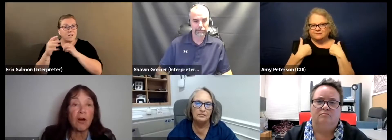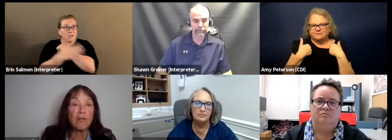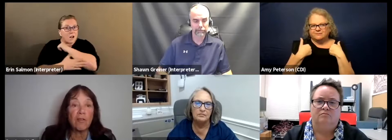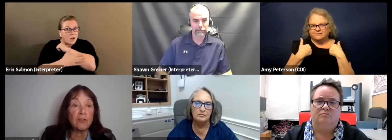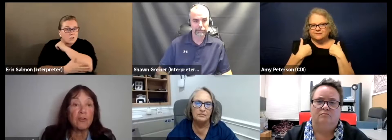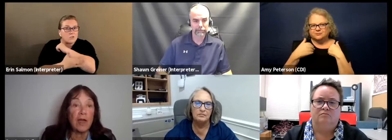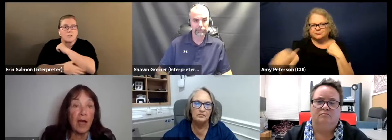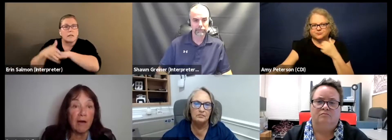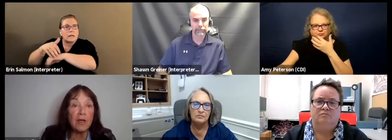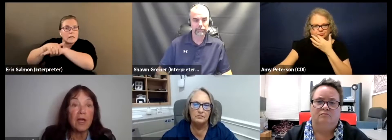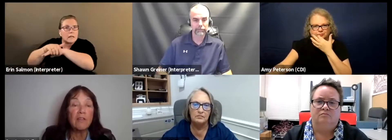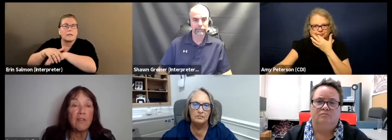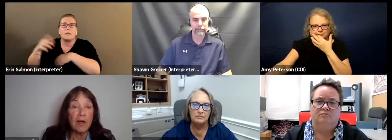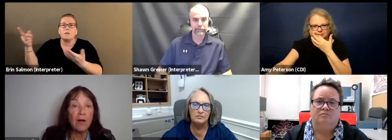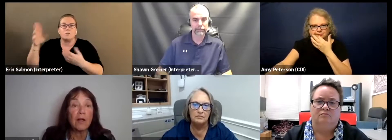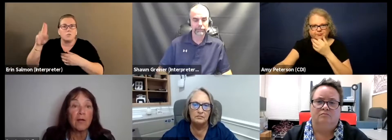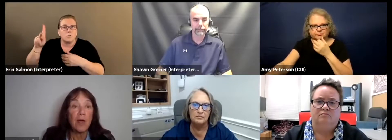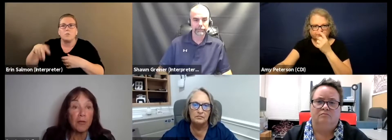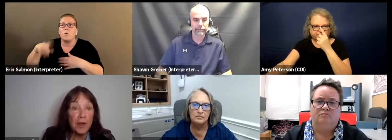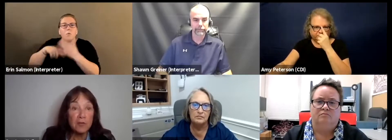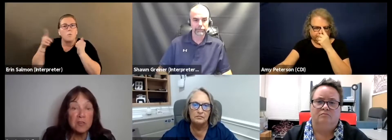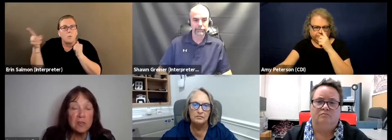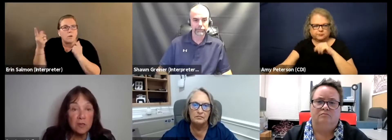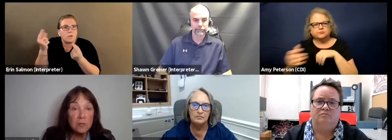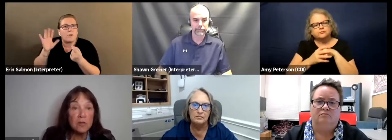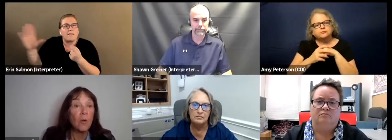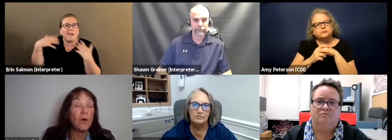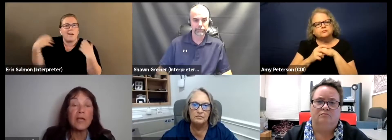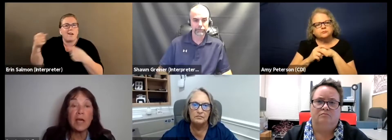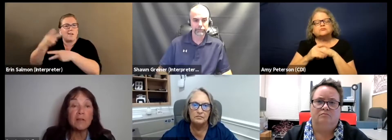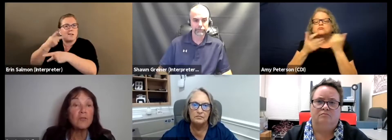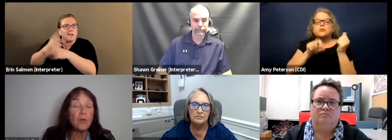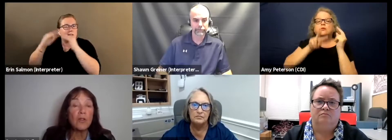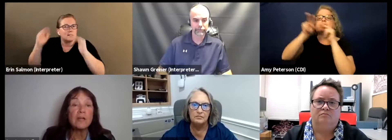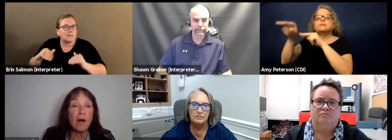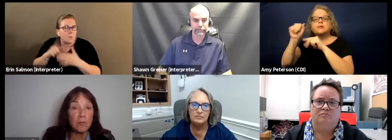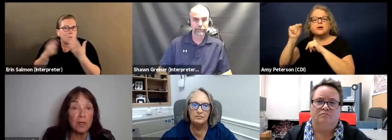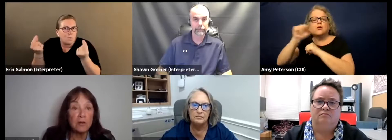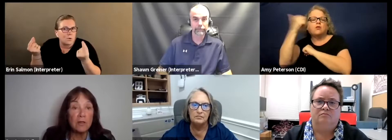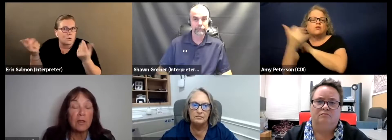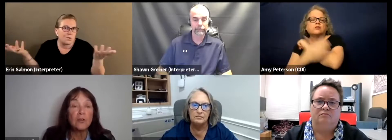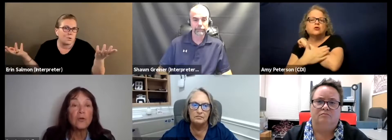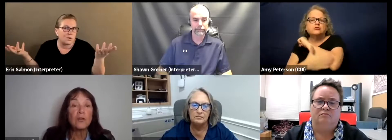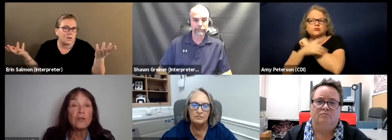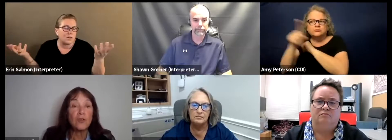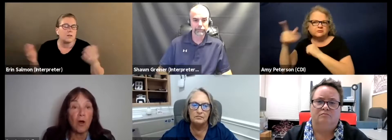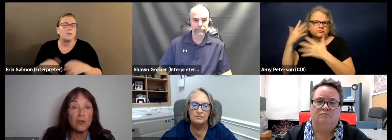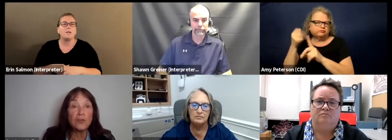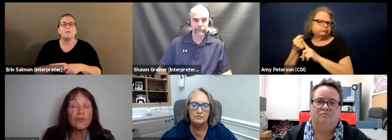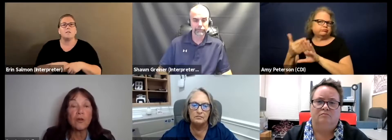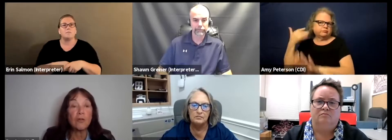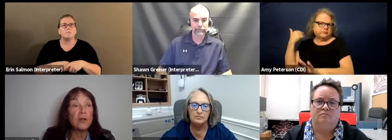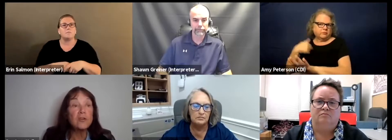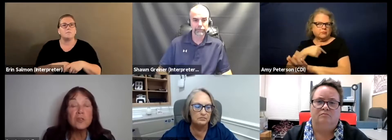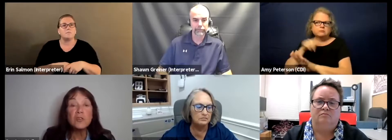information do they have in their healthcare systems? Or again, if you don't like government, you can talk